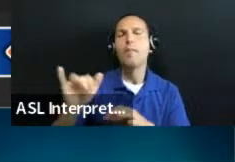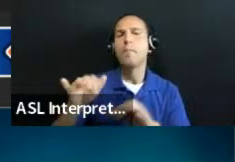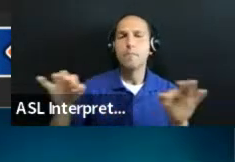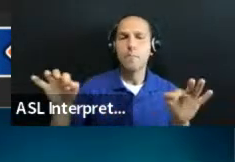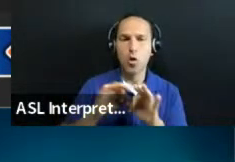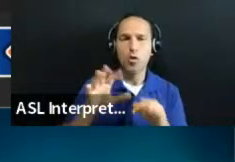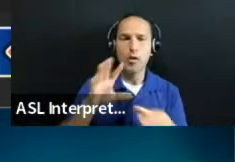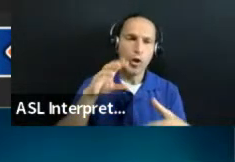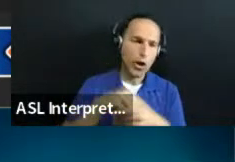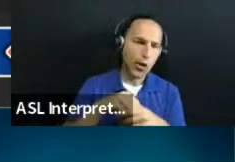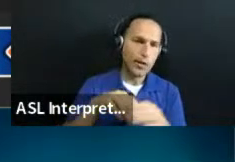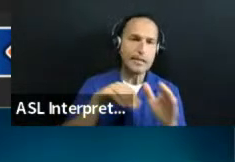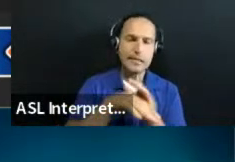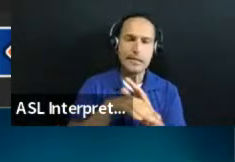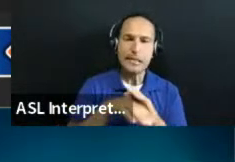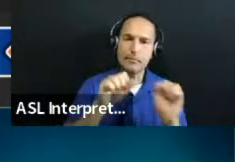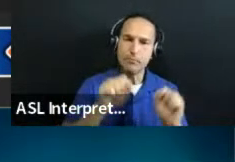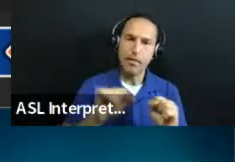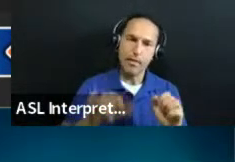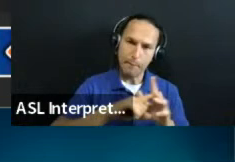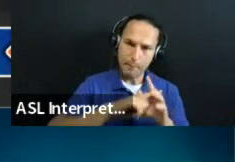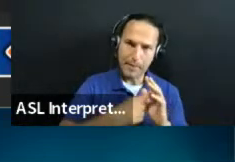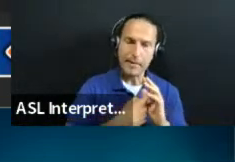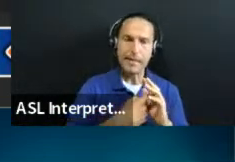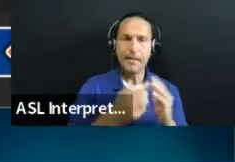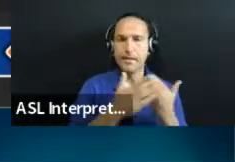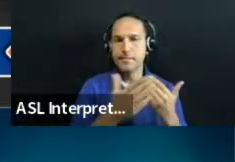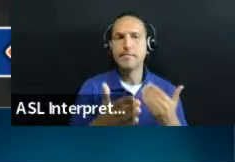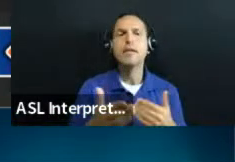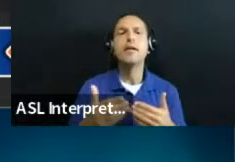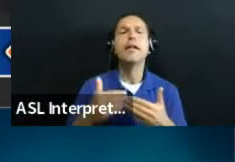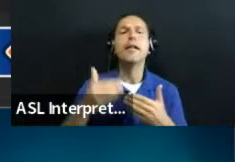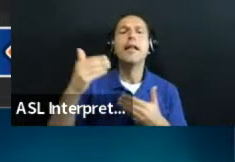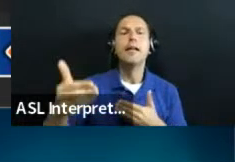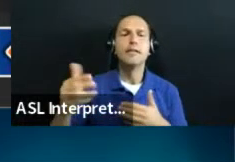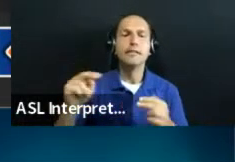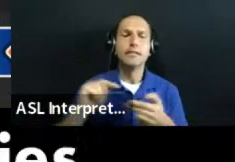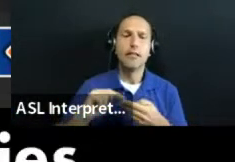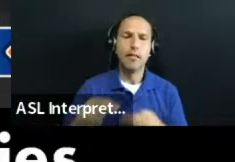to include accessibility from the beginning. Next slide.